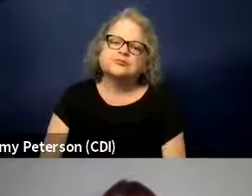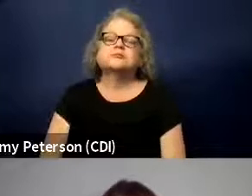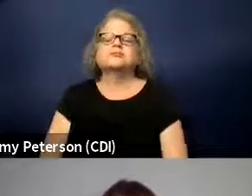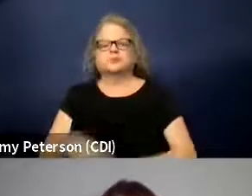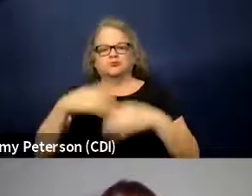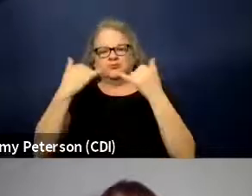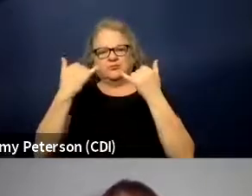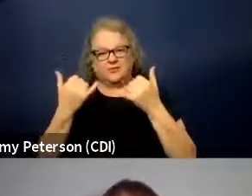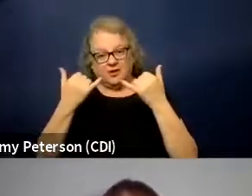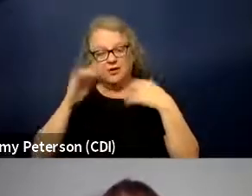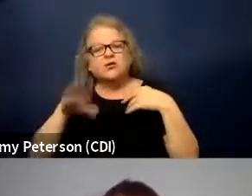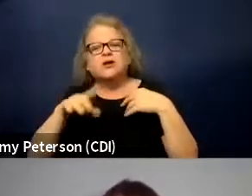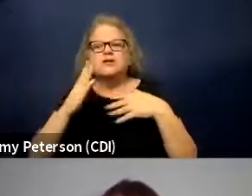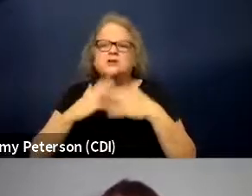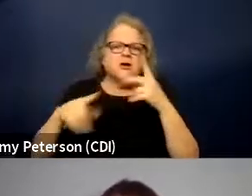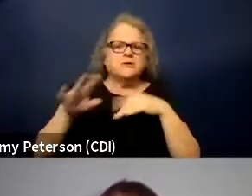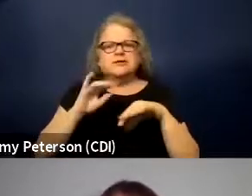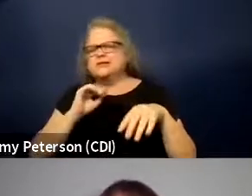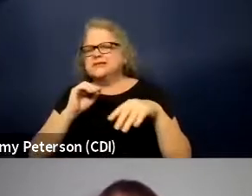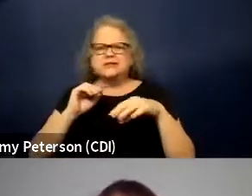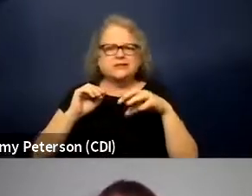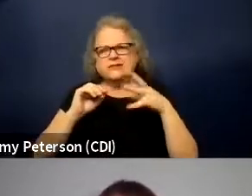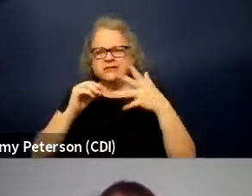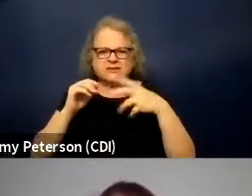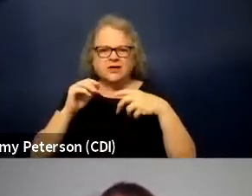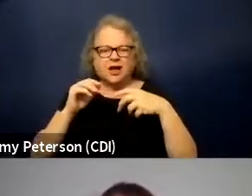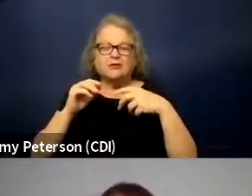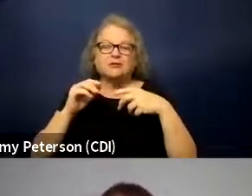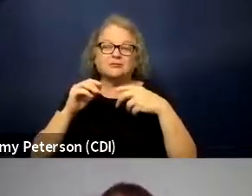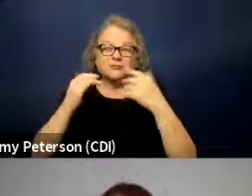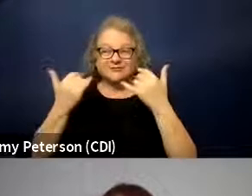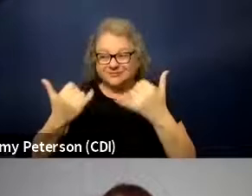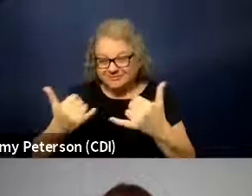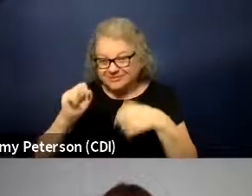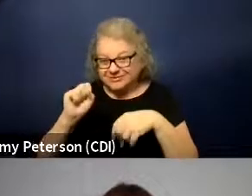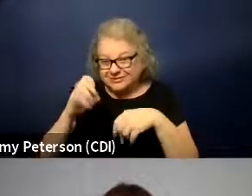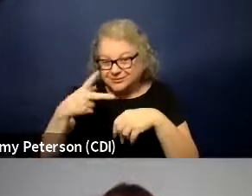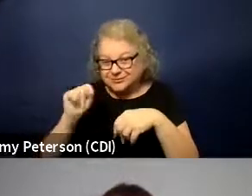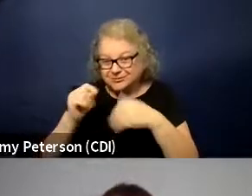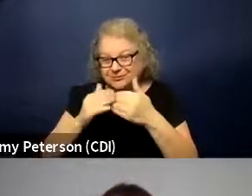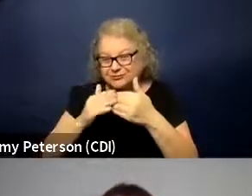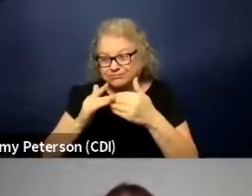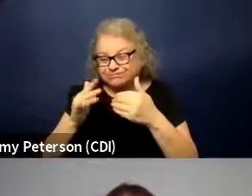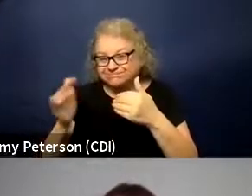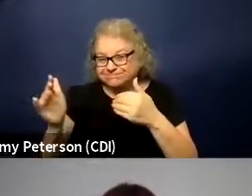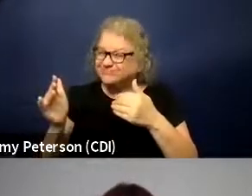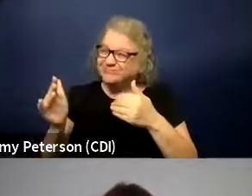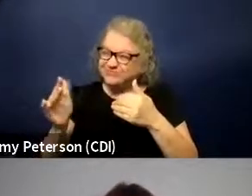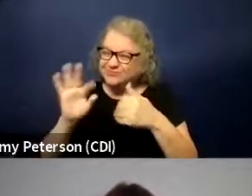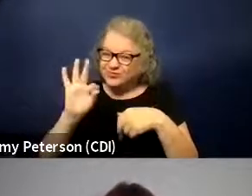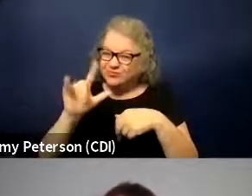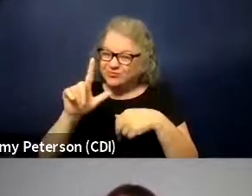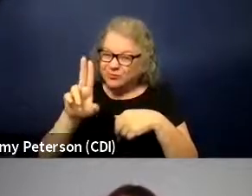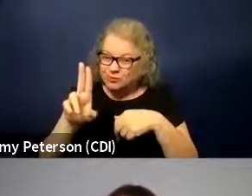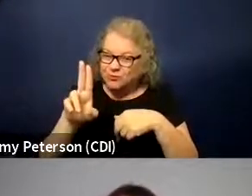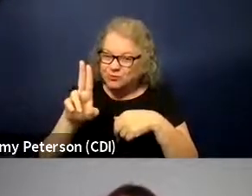your flu shot. Highly recommended that you get your flu shot before the end of October. It is not too